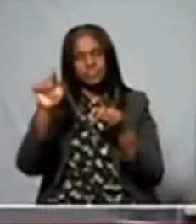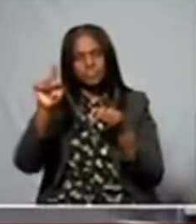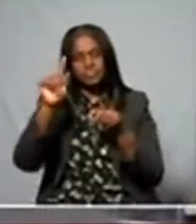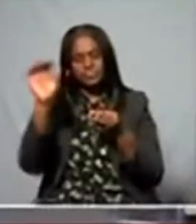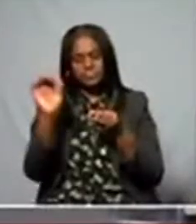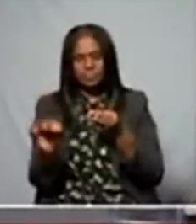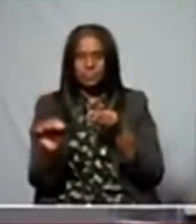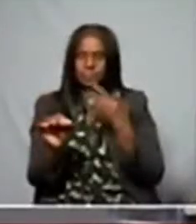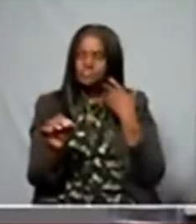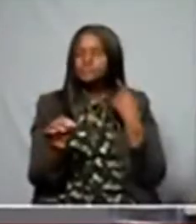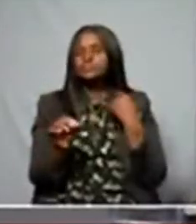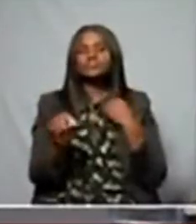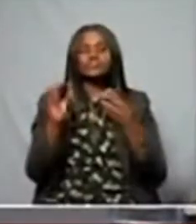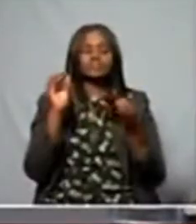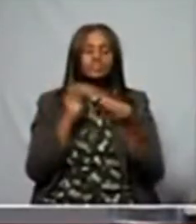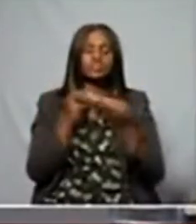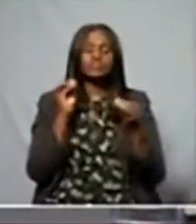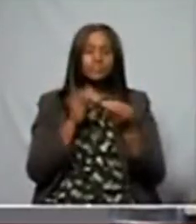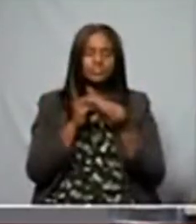37.1%. Further,